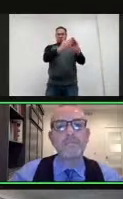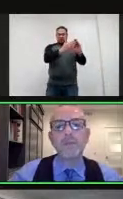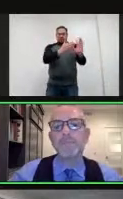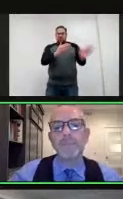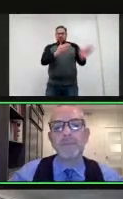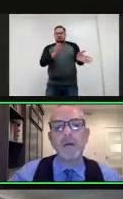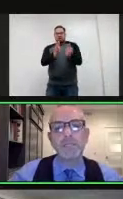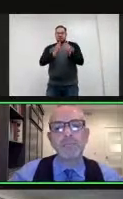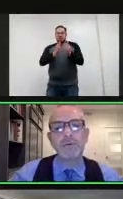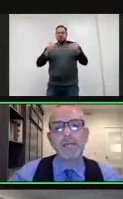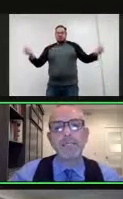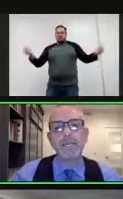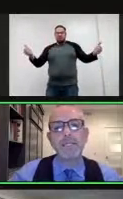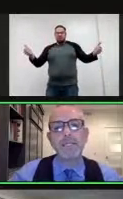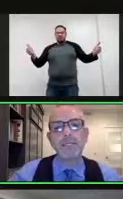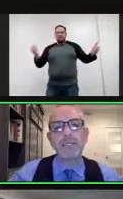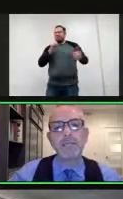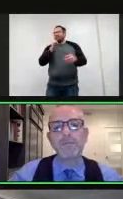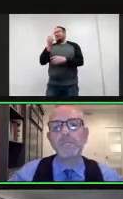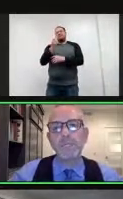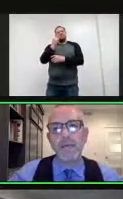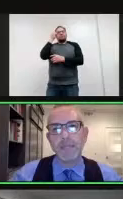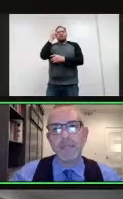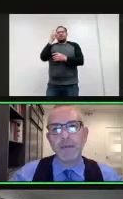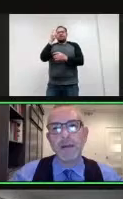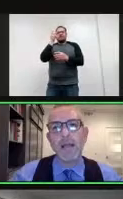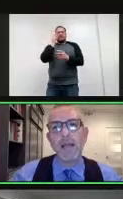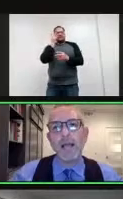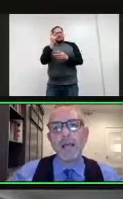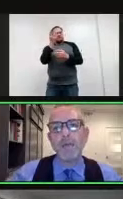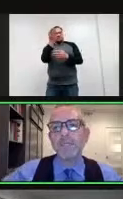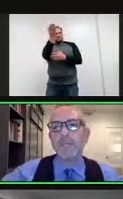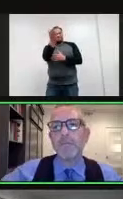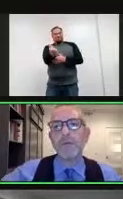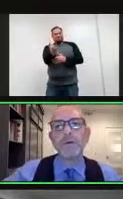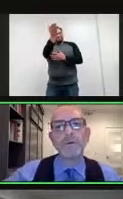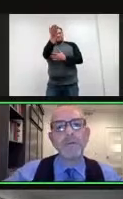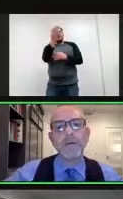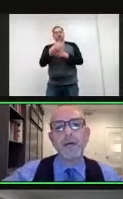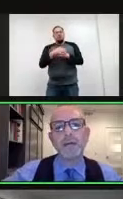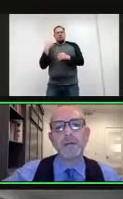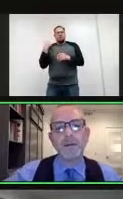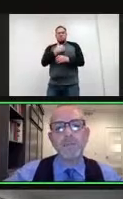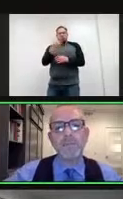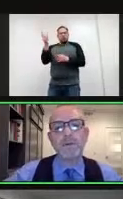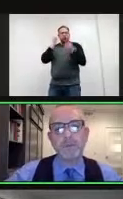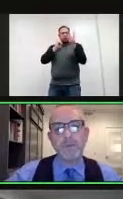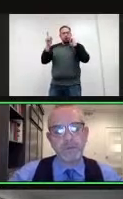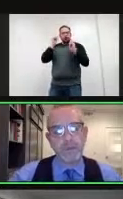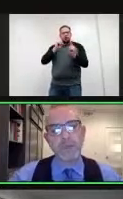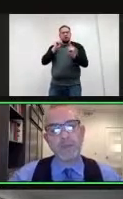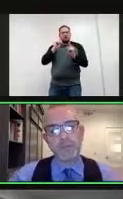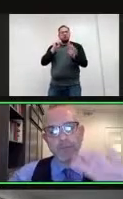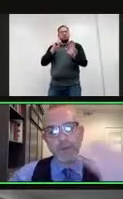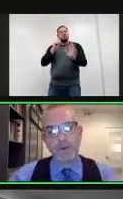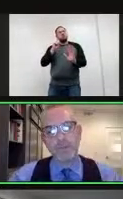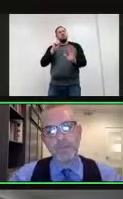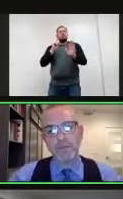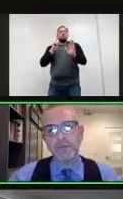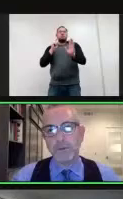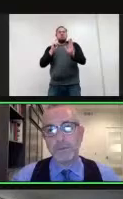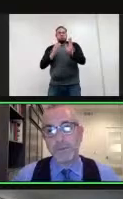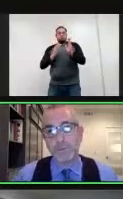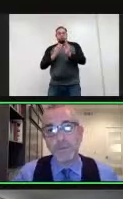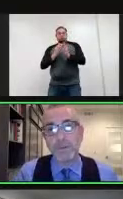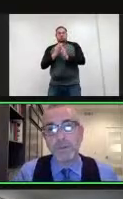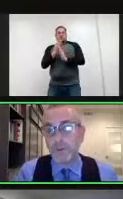is maybe not a surprise that you see that there. I will say that we heard that, although we heard that throughout our